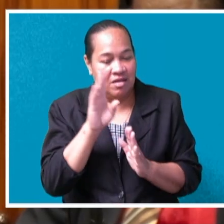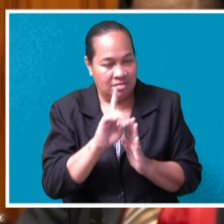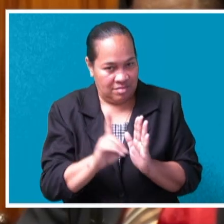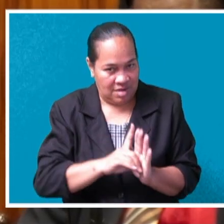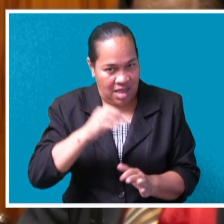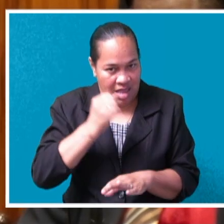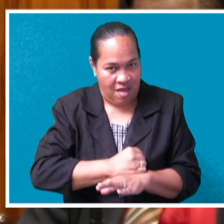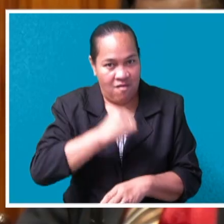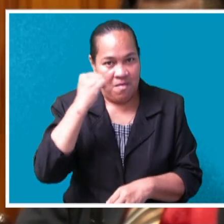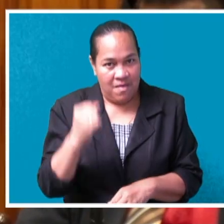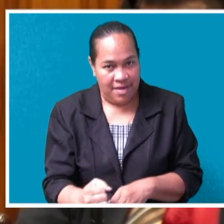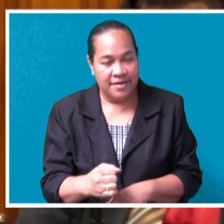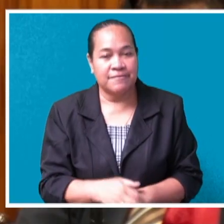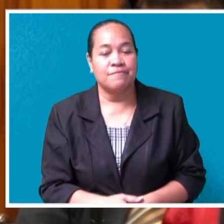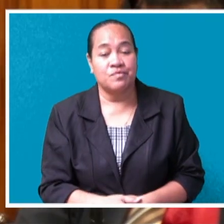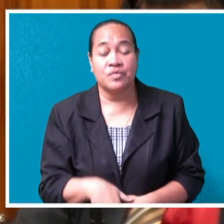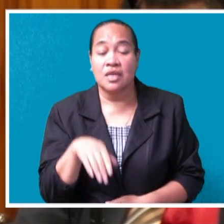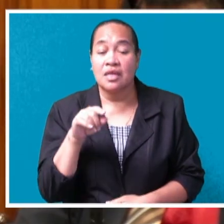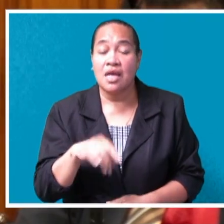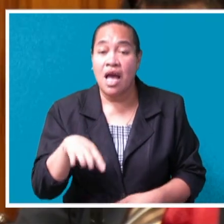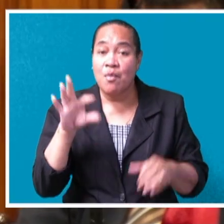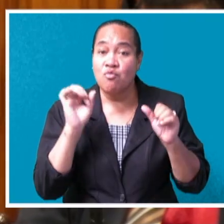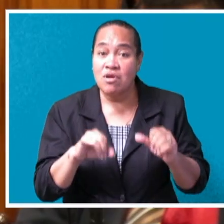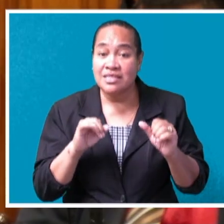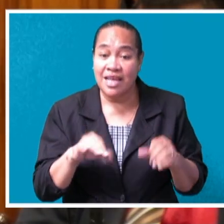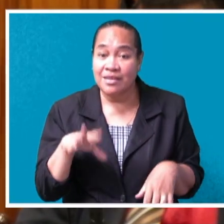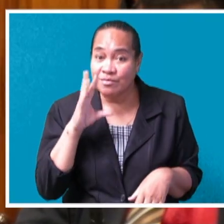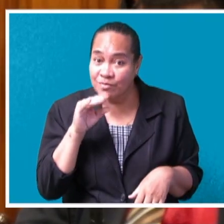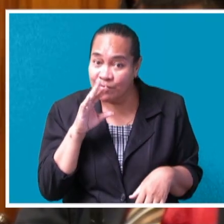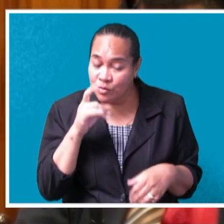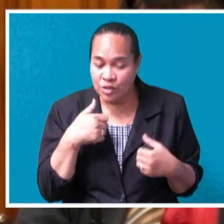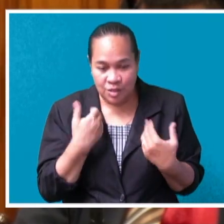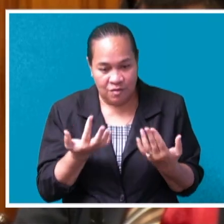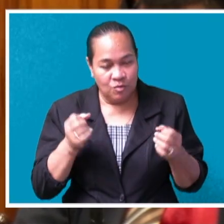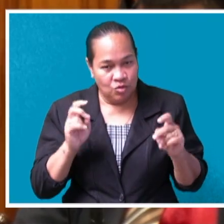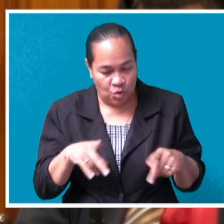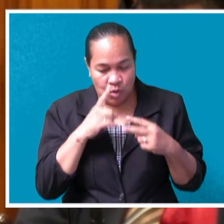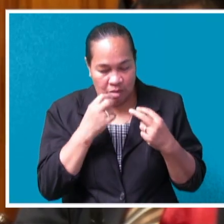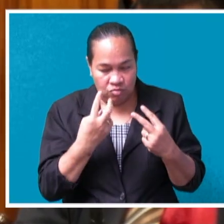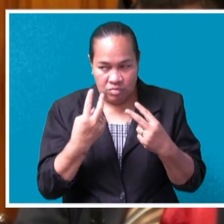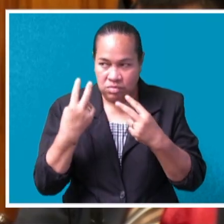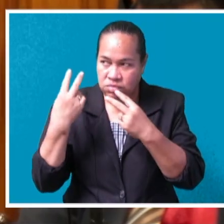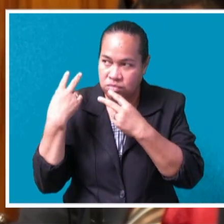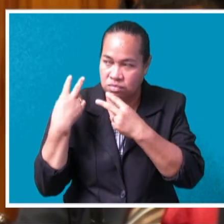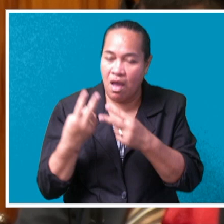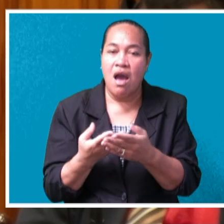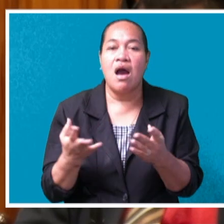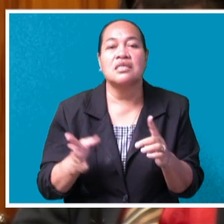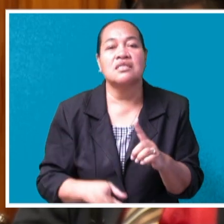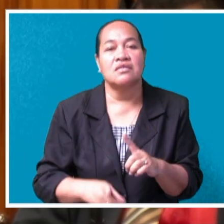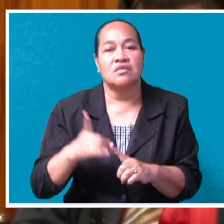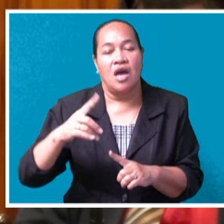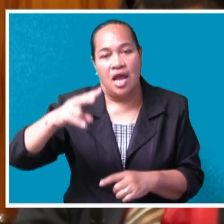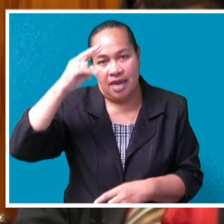Speaker, the President's address also provides an opportunity to reflect on the development of our national